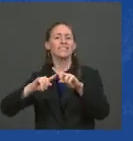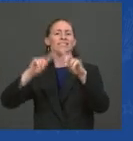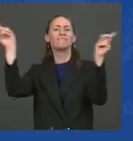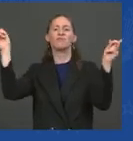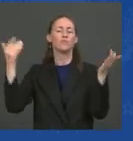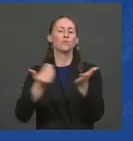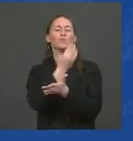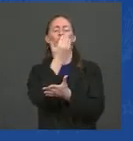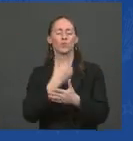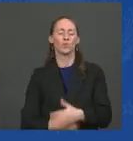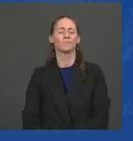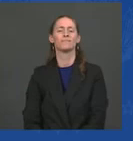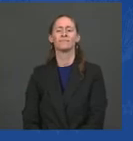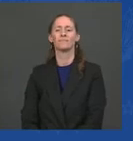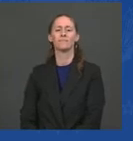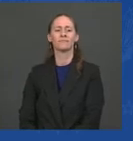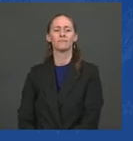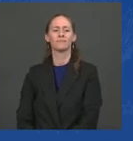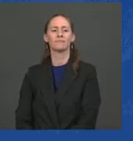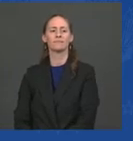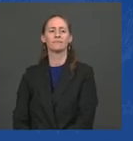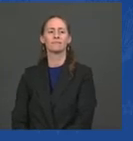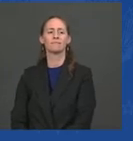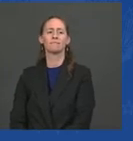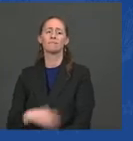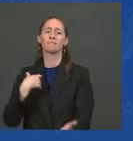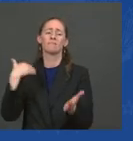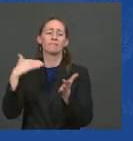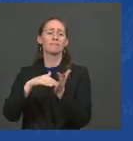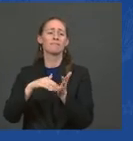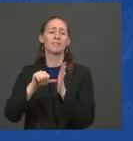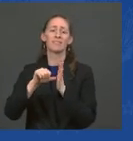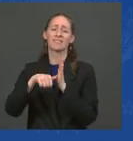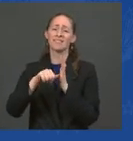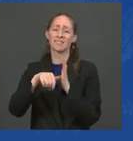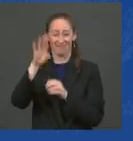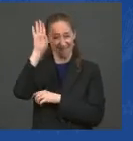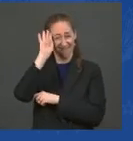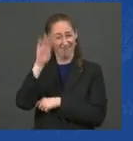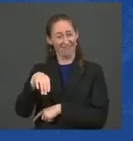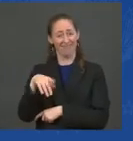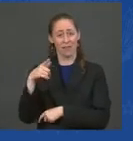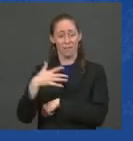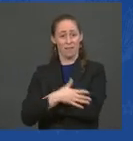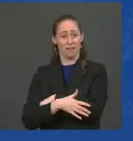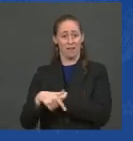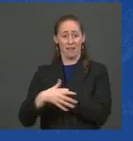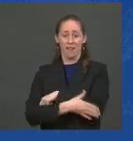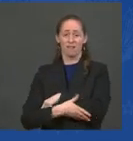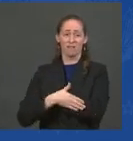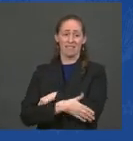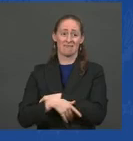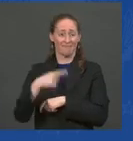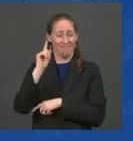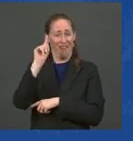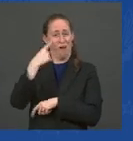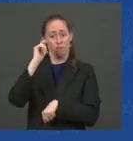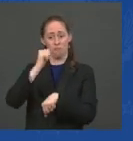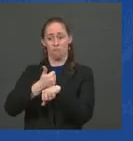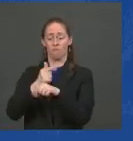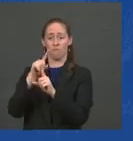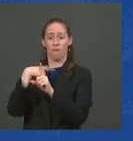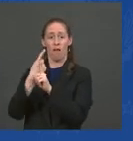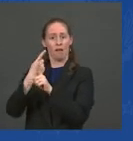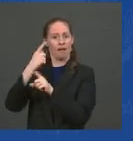As I said, I repeat, I apologize, America is the only nation founded on an idea, the